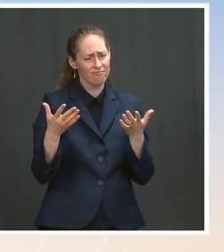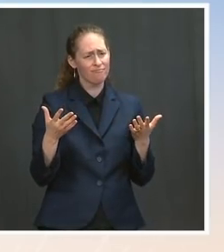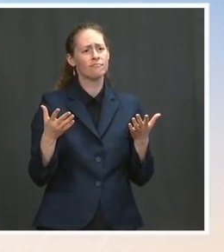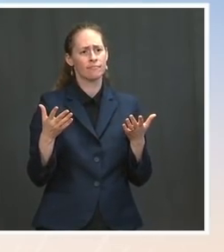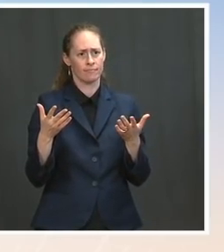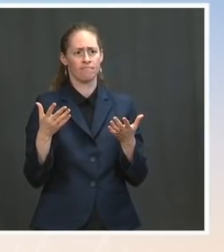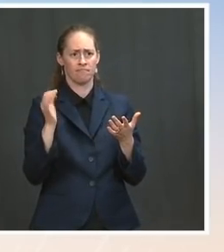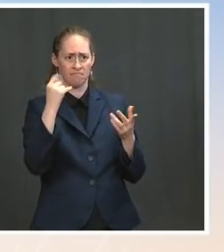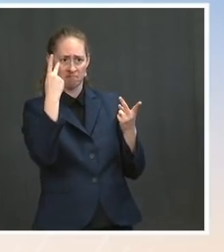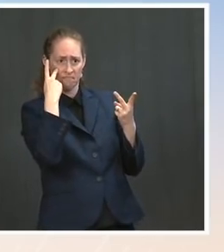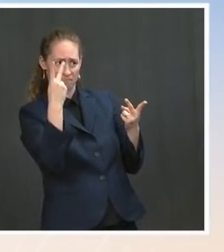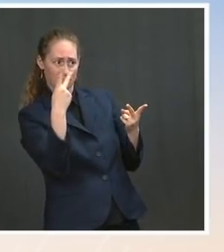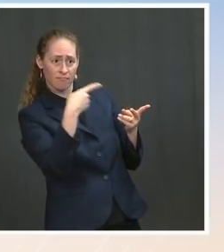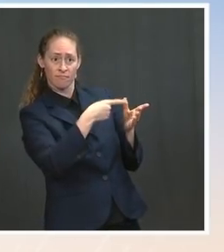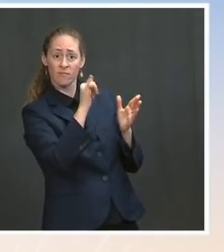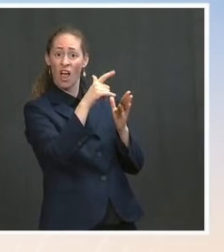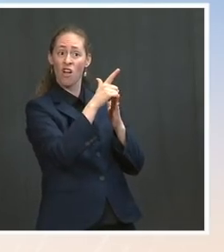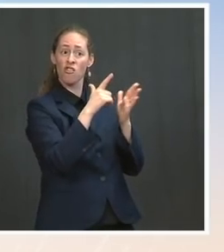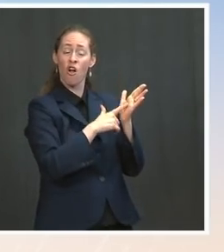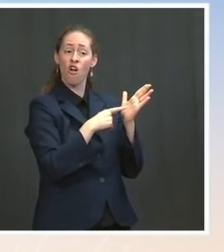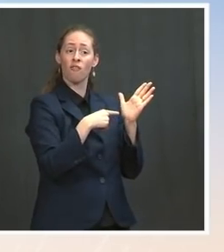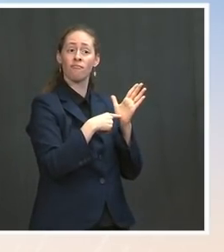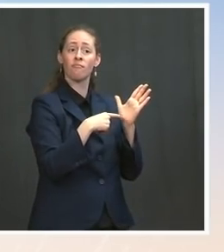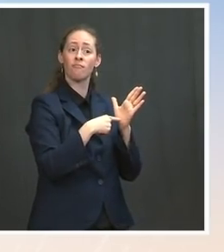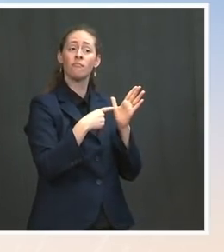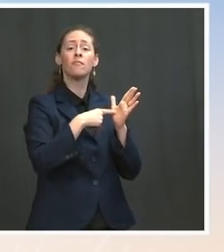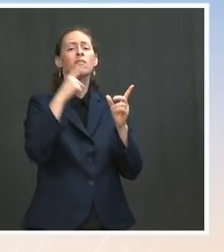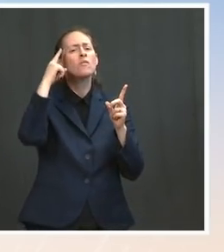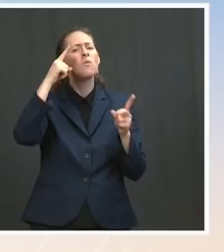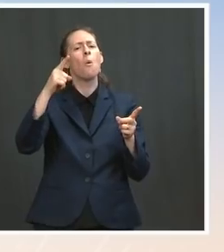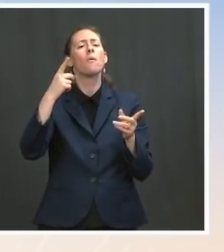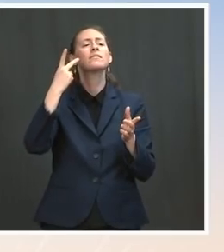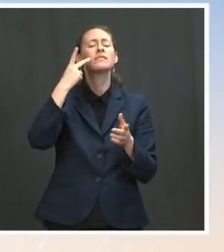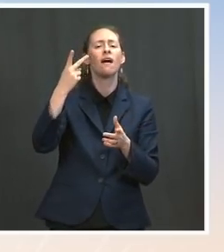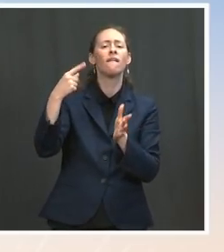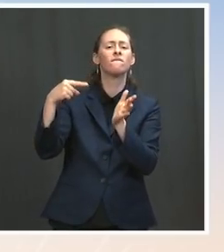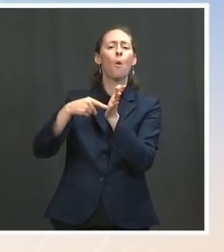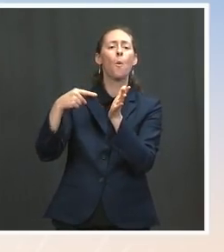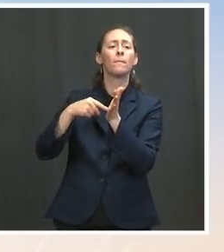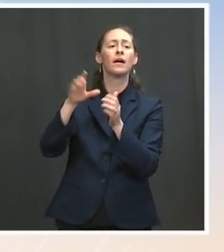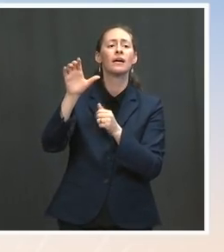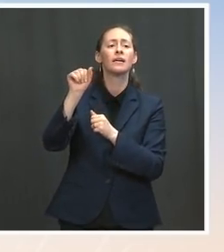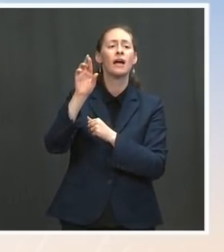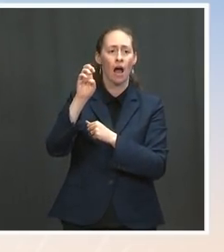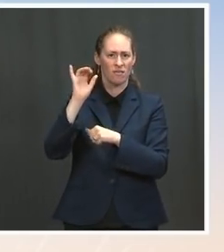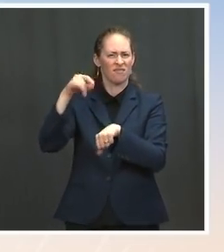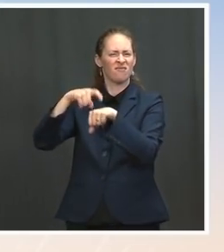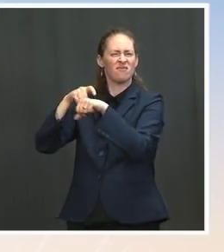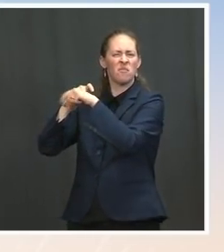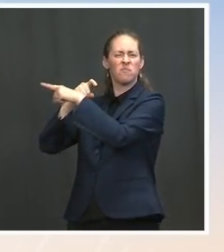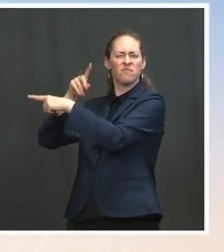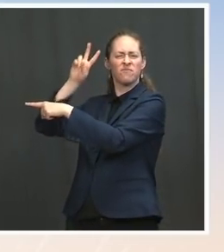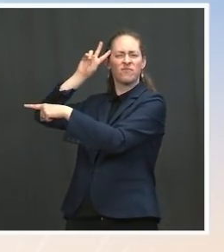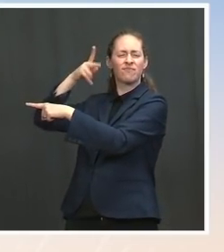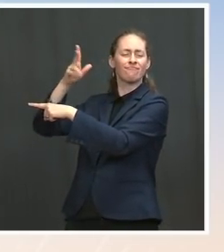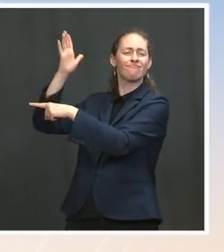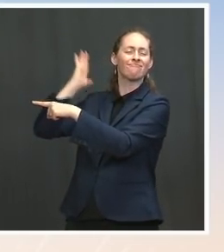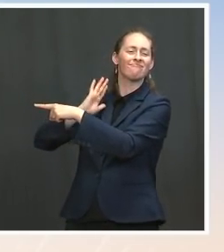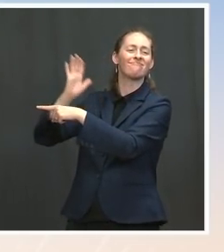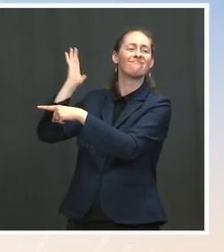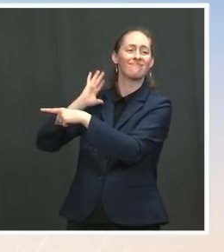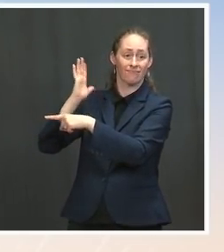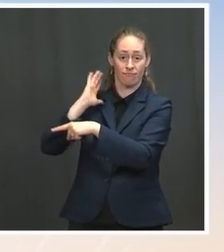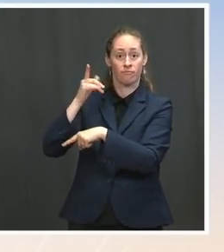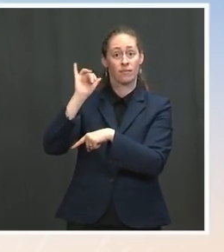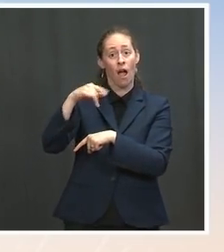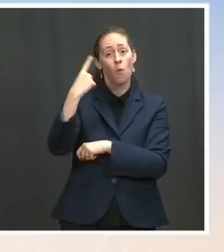legislation, the Affordable Care Act, for example, the president worked closely on. That took a year. We're not advising that's the timeline, but just to suggest